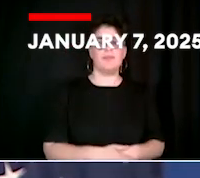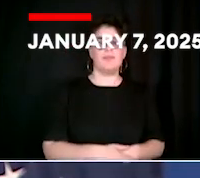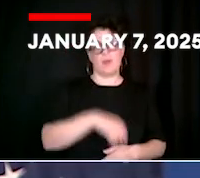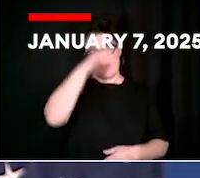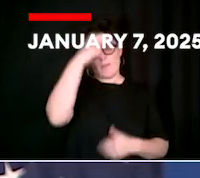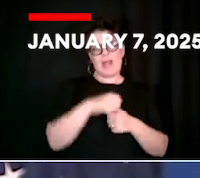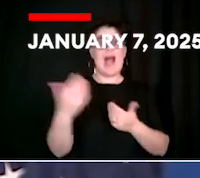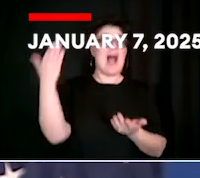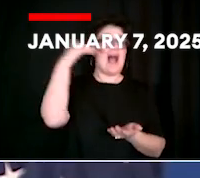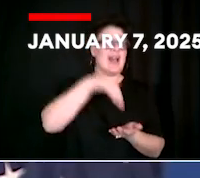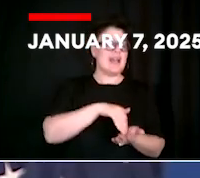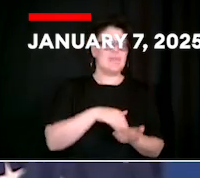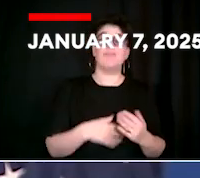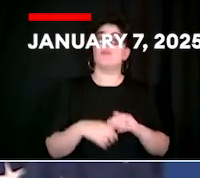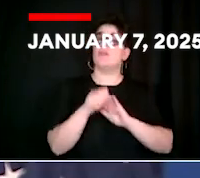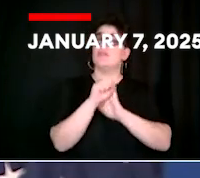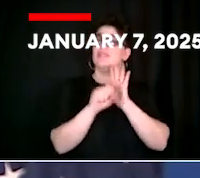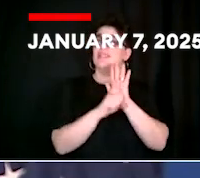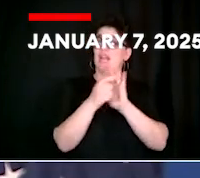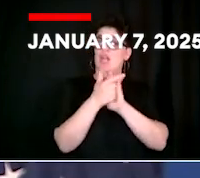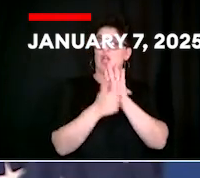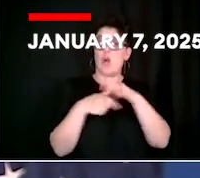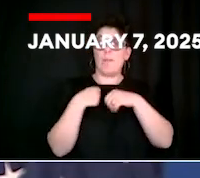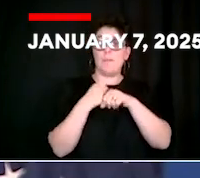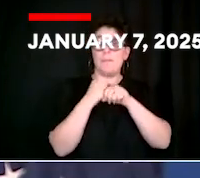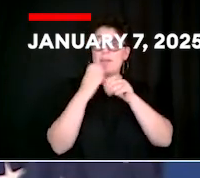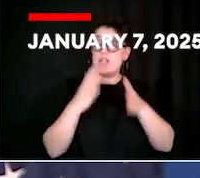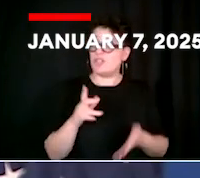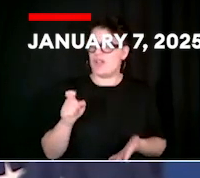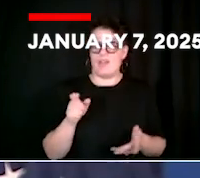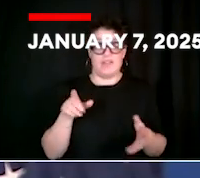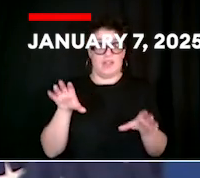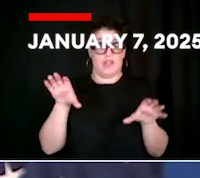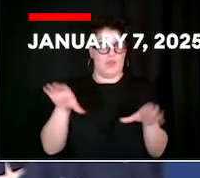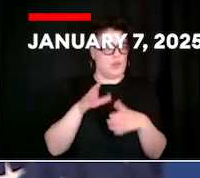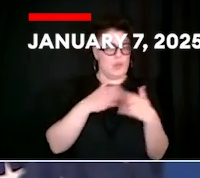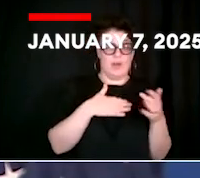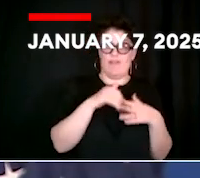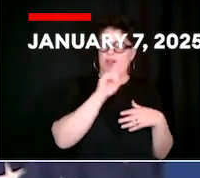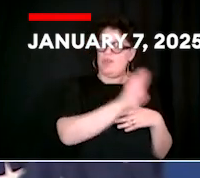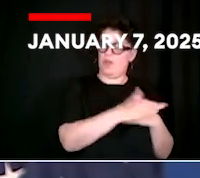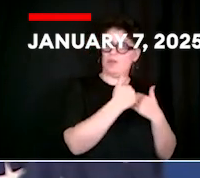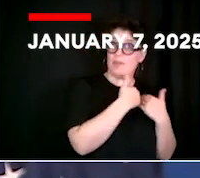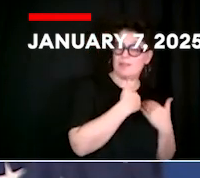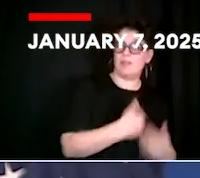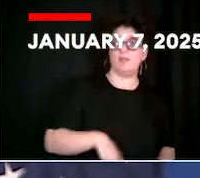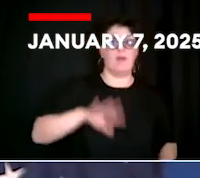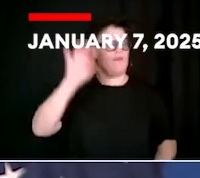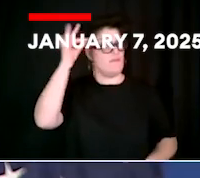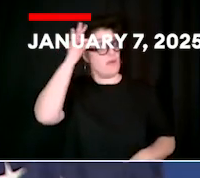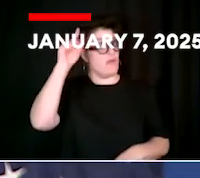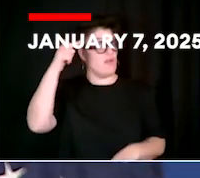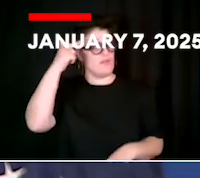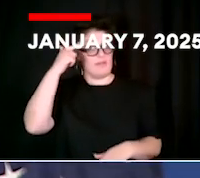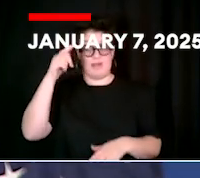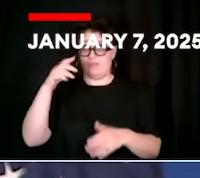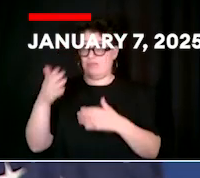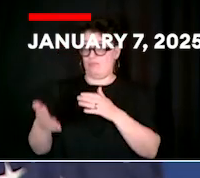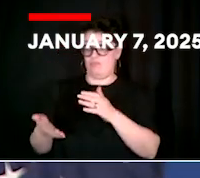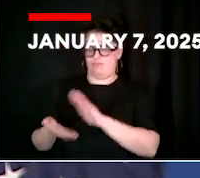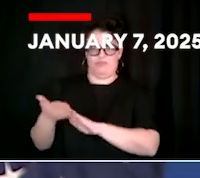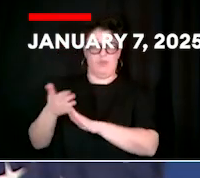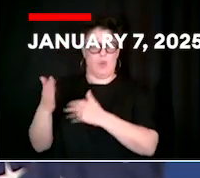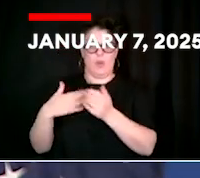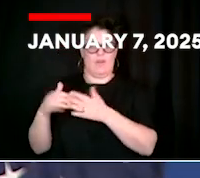it in place. The MTA did what they had to do. The federal government did what they had to do. I believe congestion pricing should have gone through the